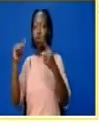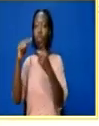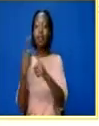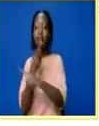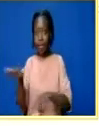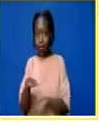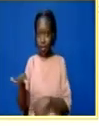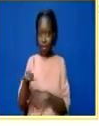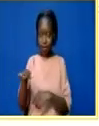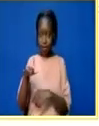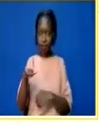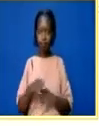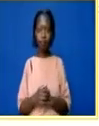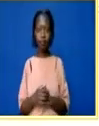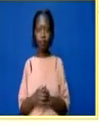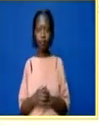to the other.